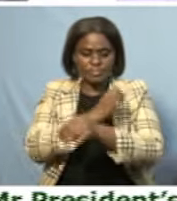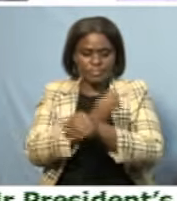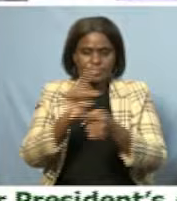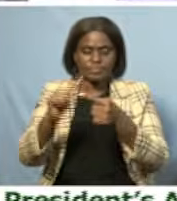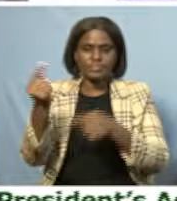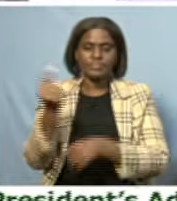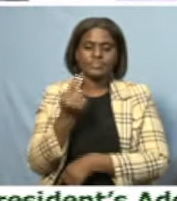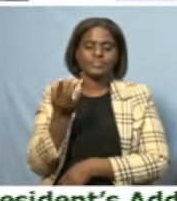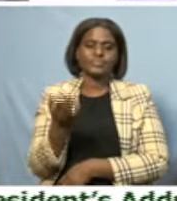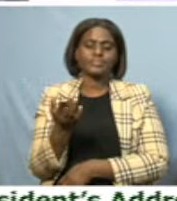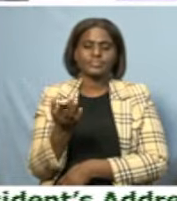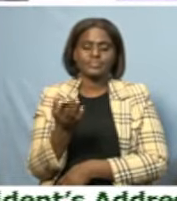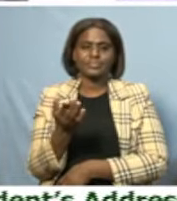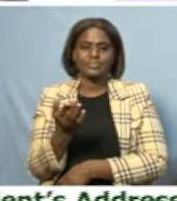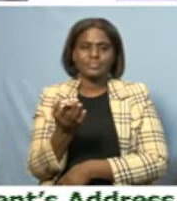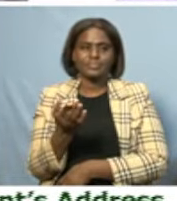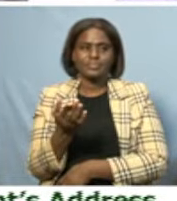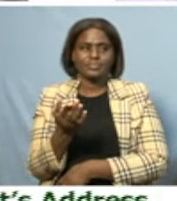here.